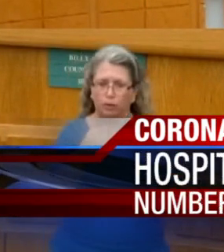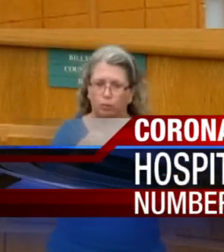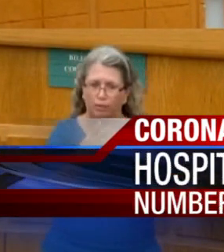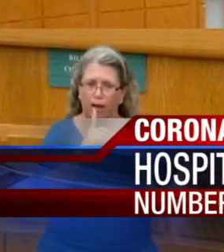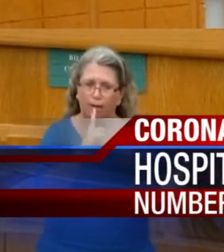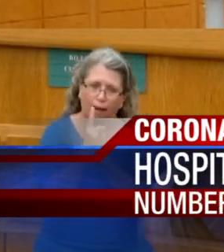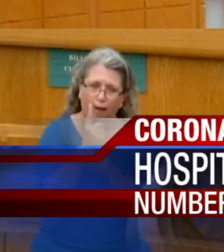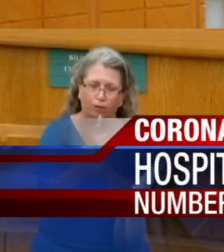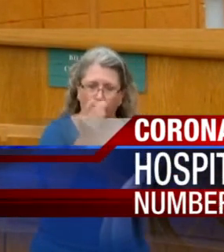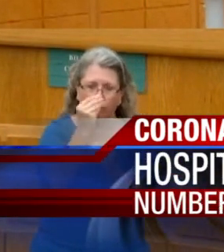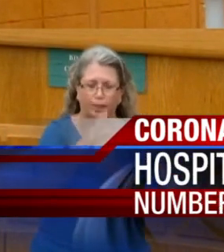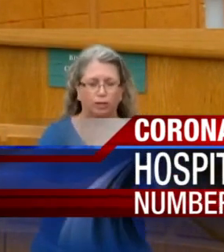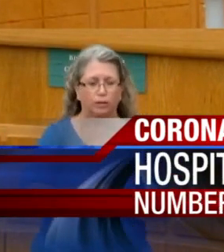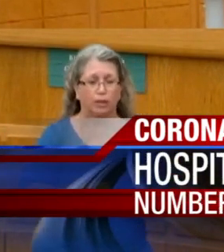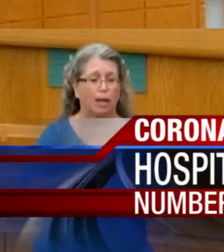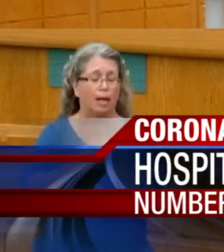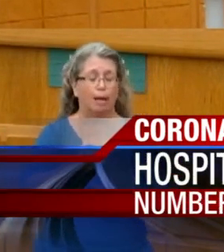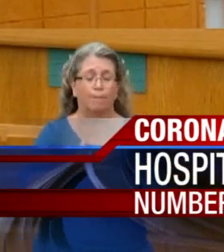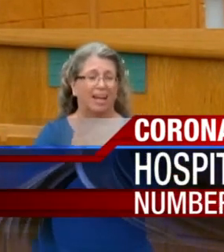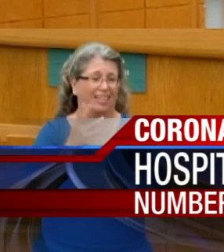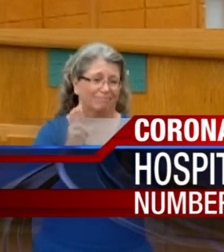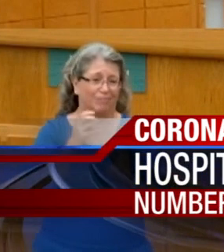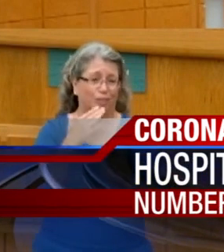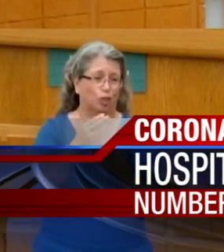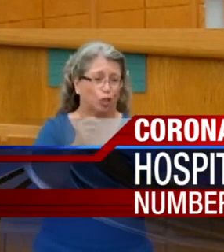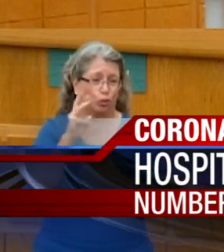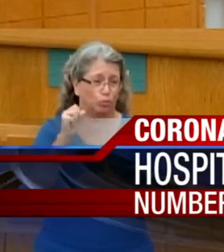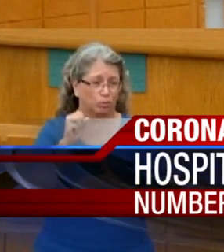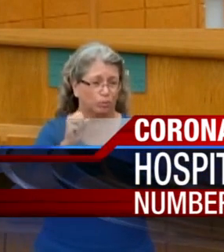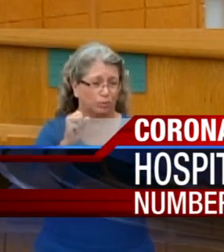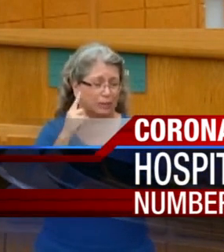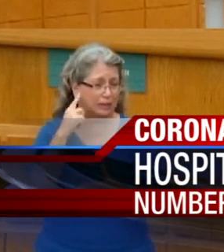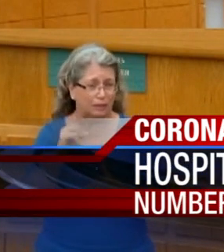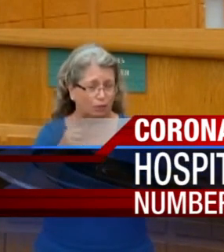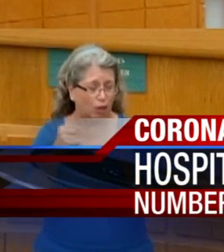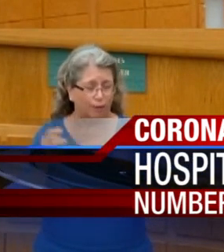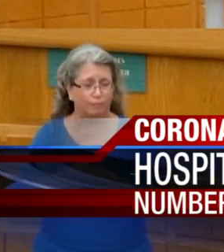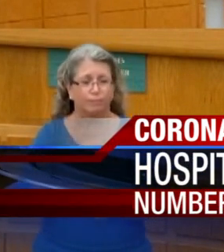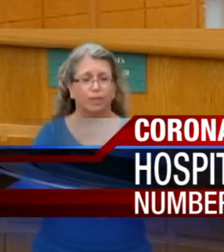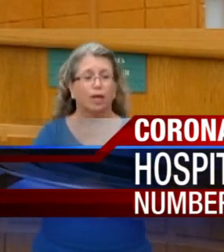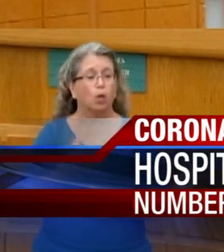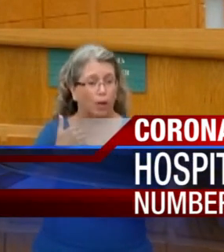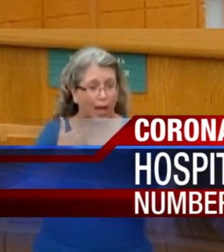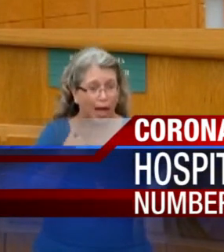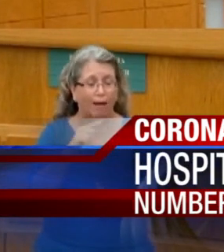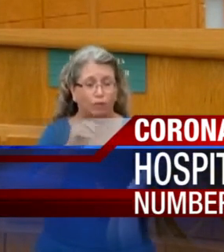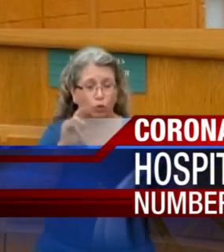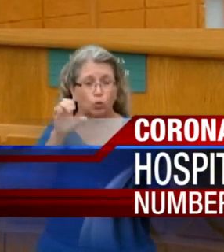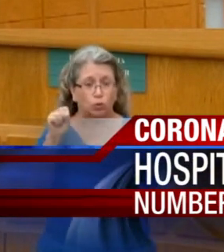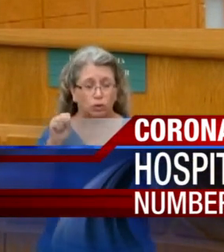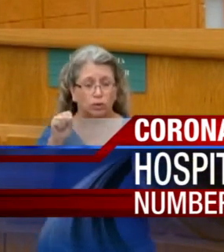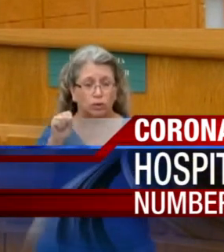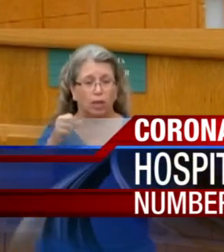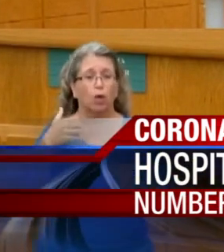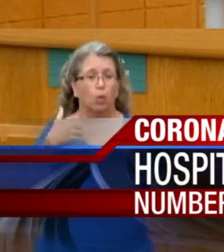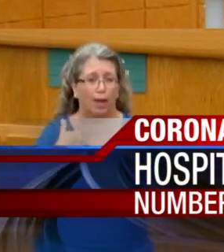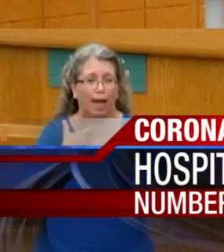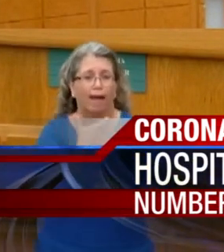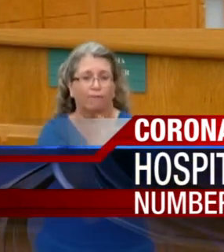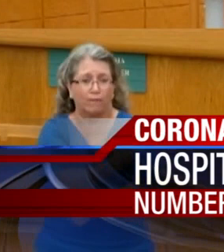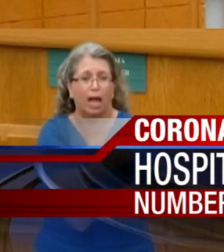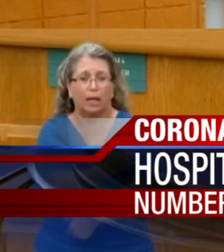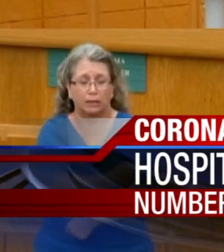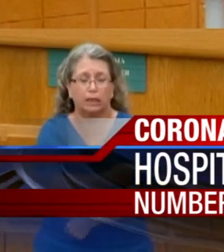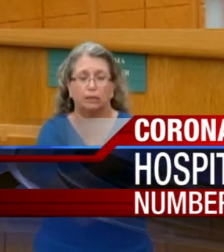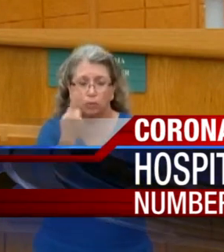unvaccinated. We have the tools to fix this. We have the vaccines that we know work. They prevent people from getting